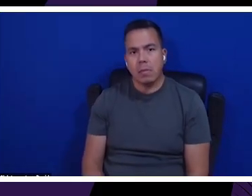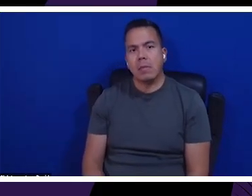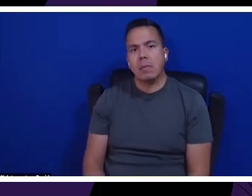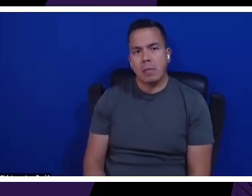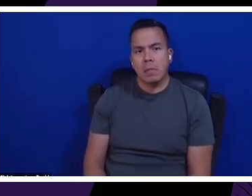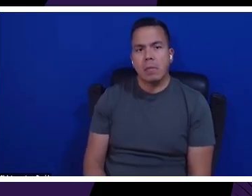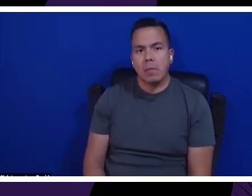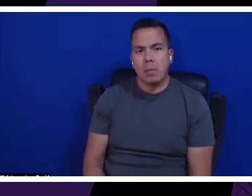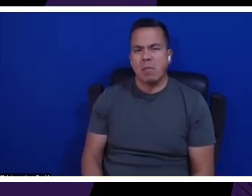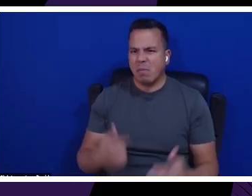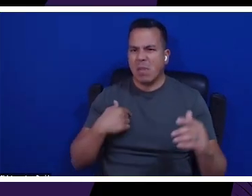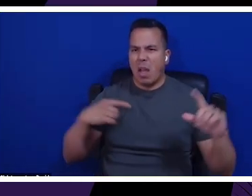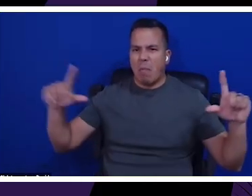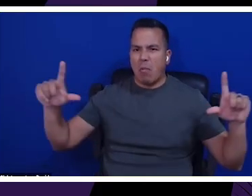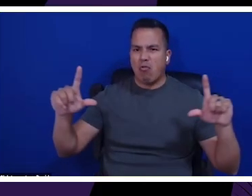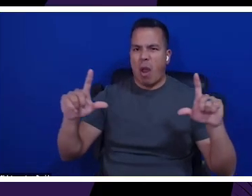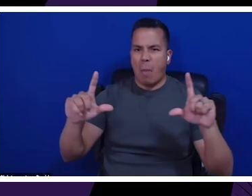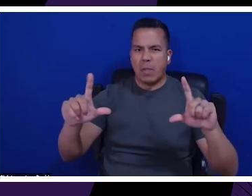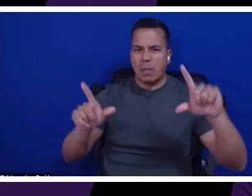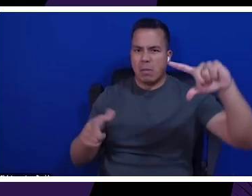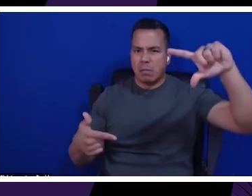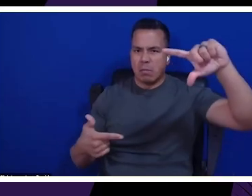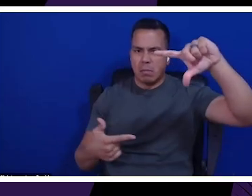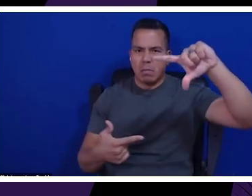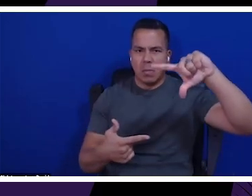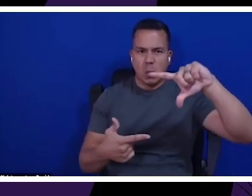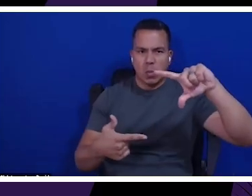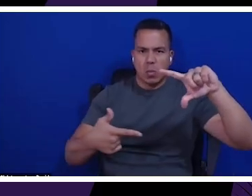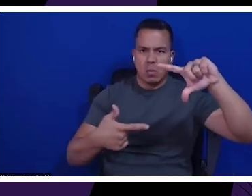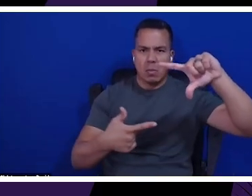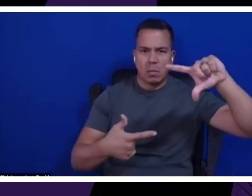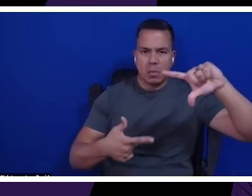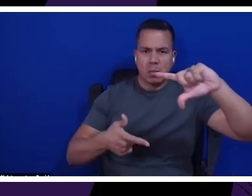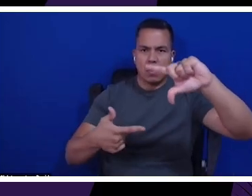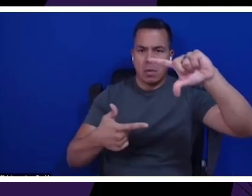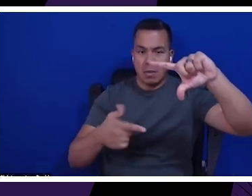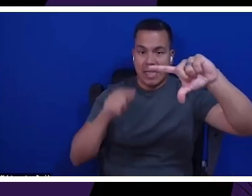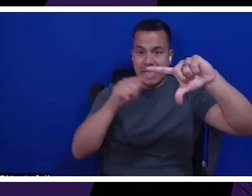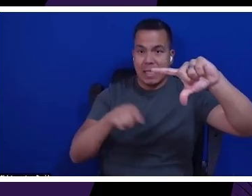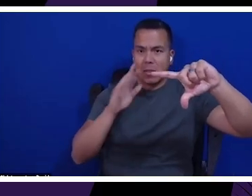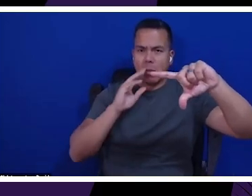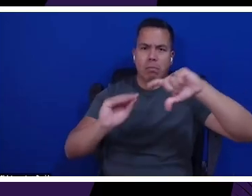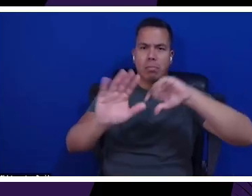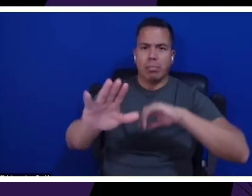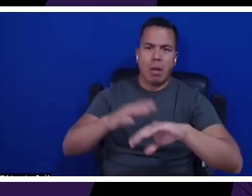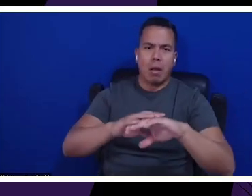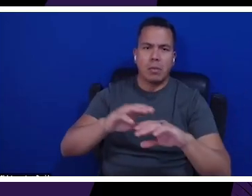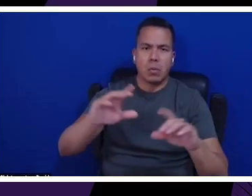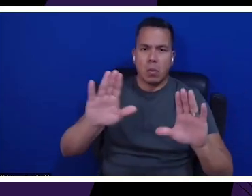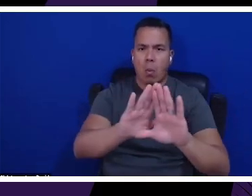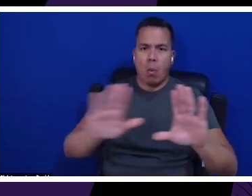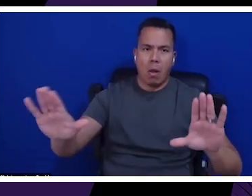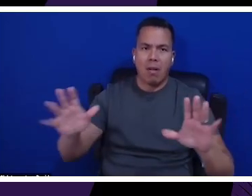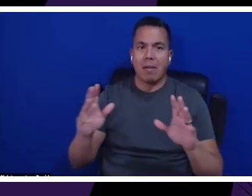of cropping the source to be mapped onto the wall, and leaving the